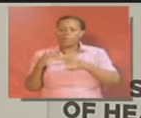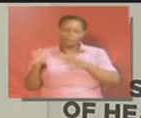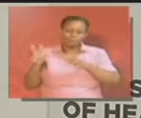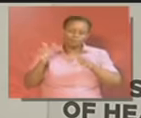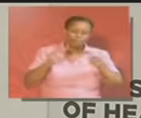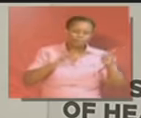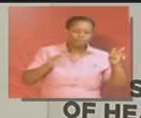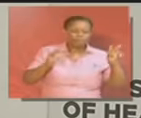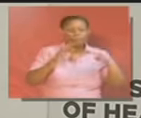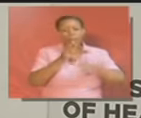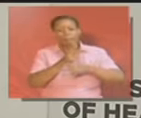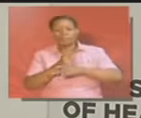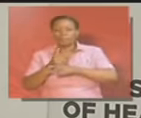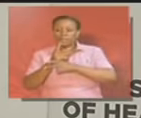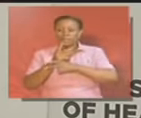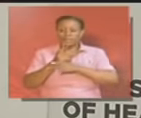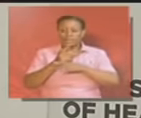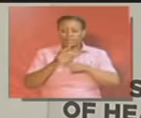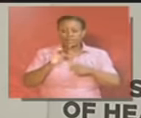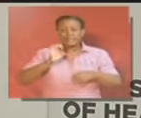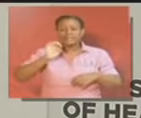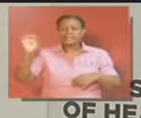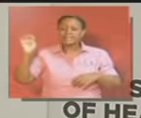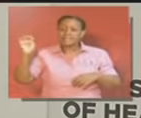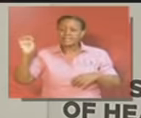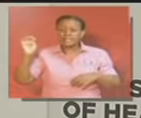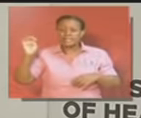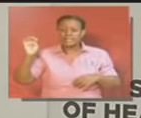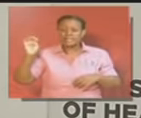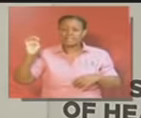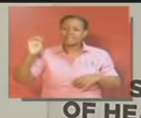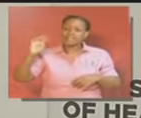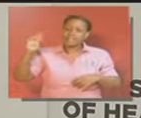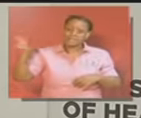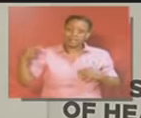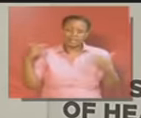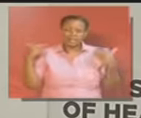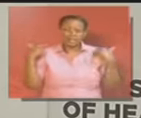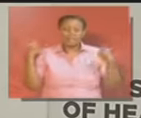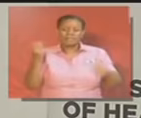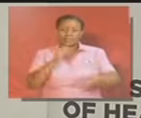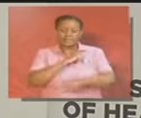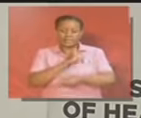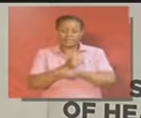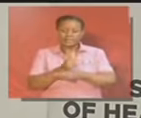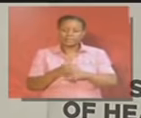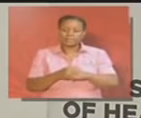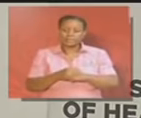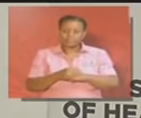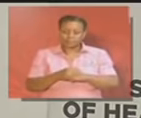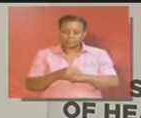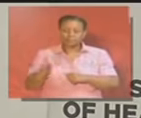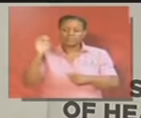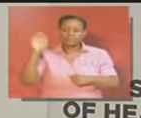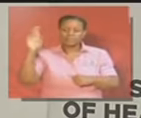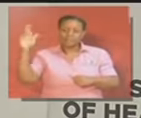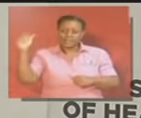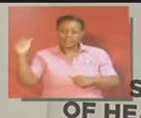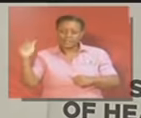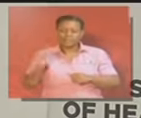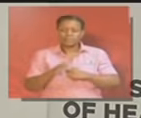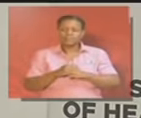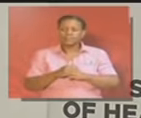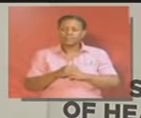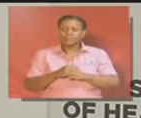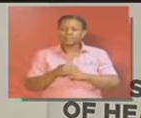the ERHA that was comprised of our hospital staff, as well as our primary care staff,